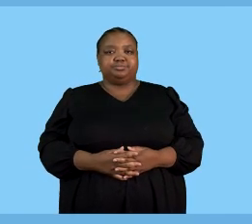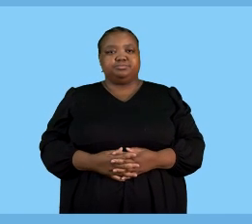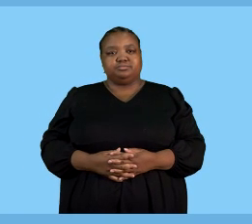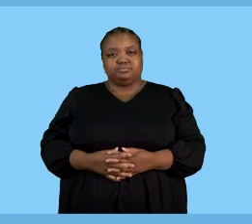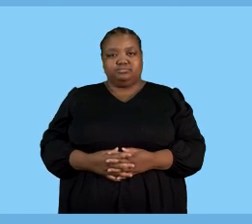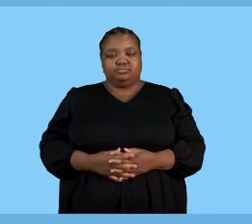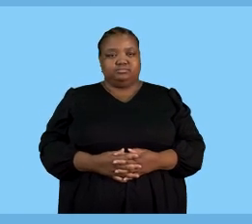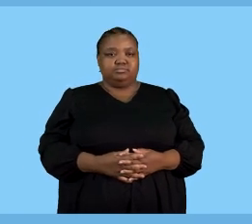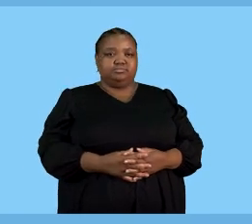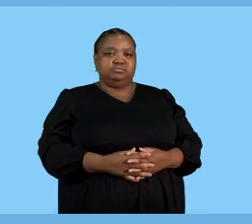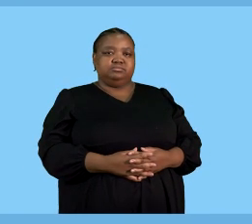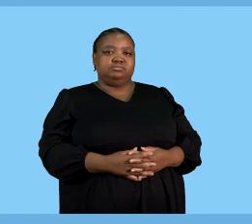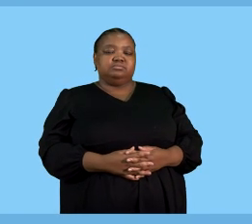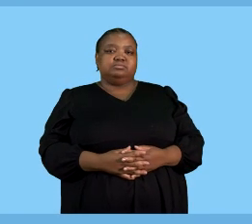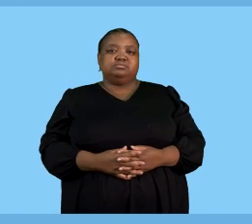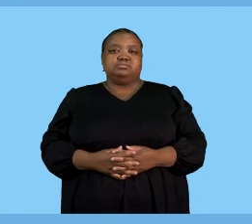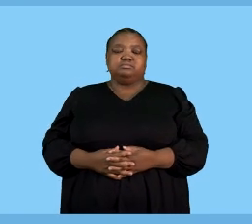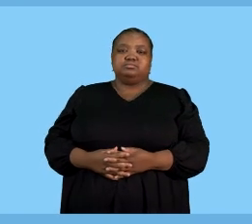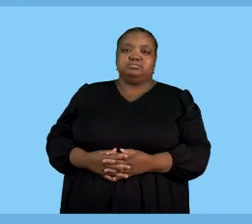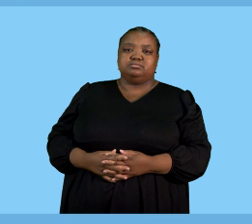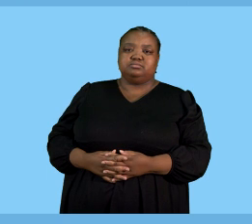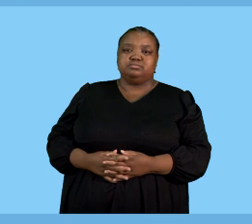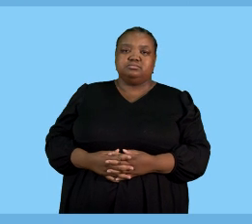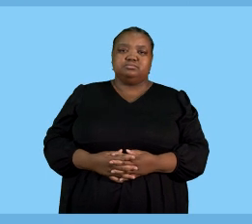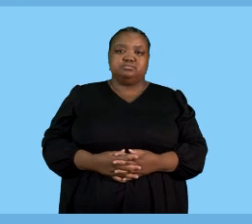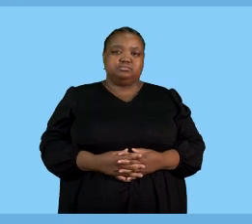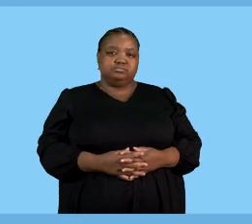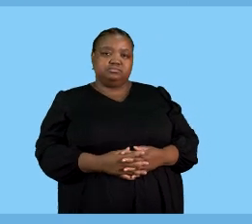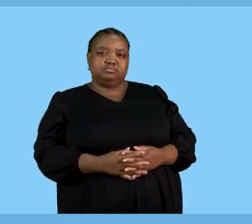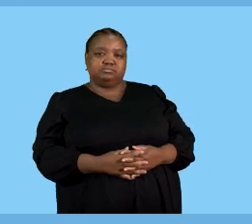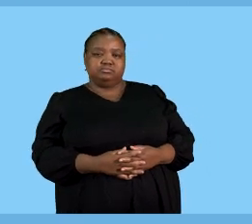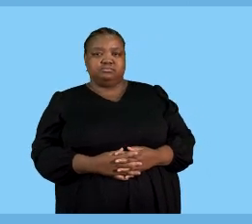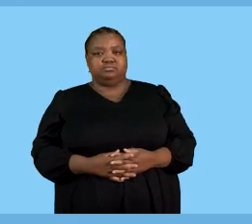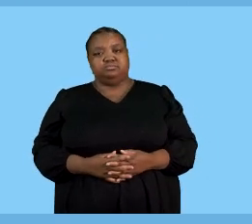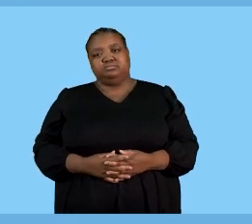It is a mixture. This compound is a mixture.